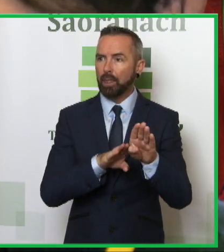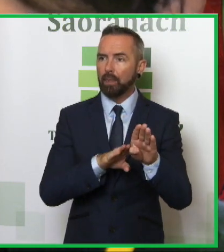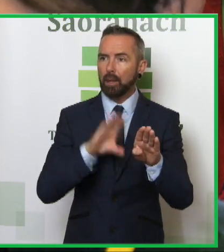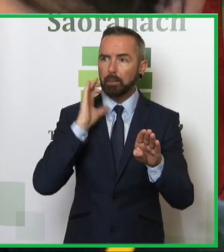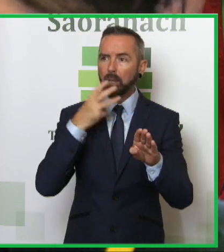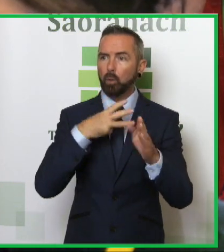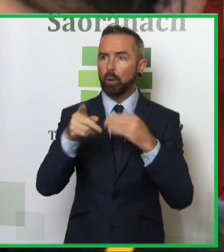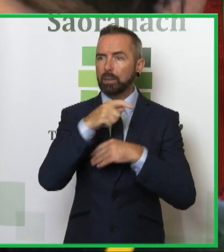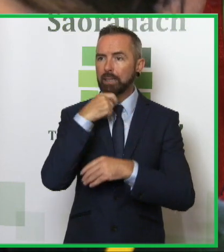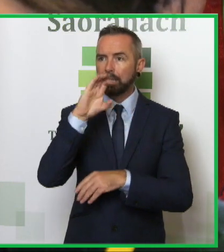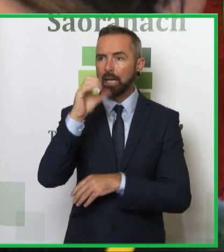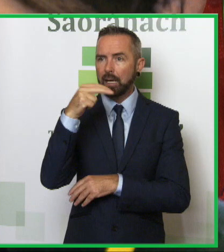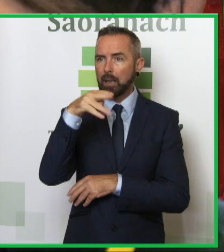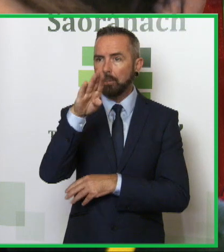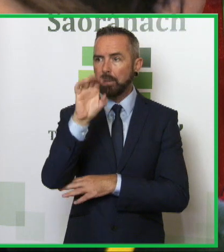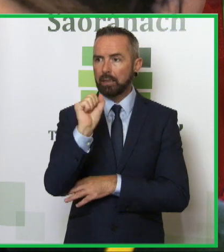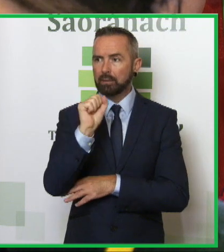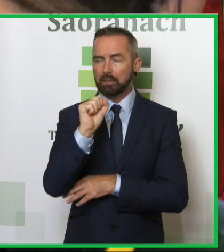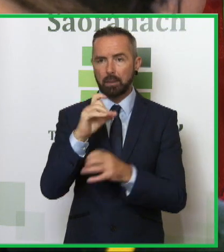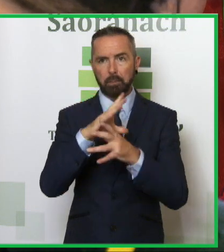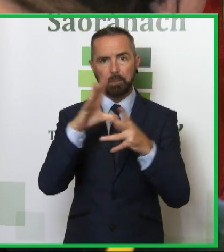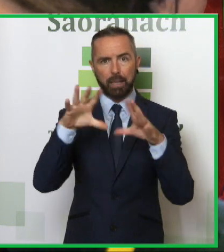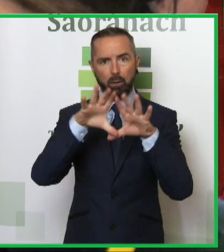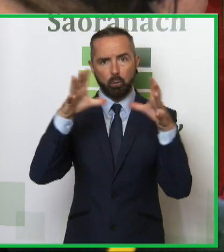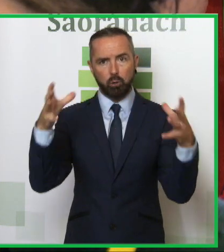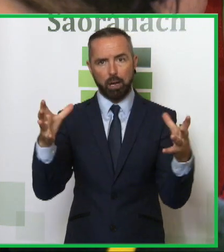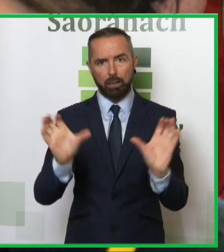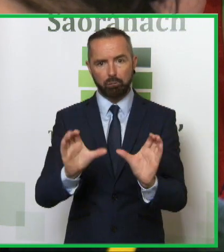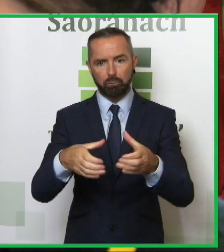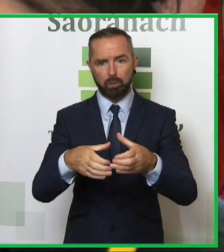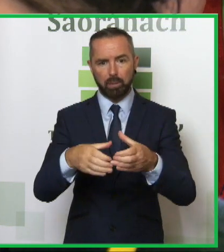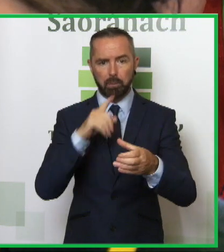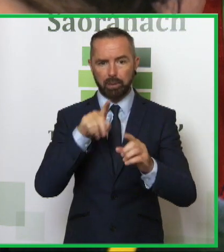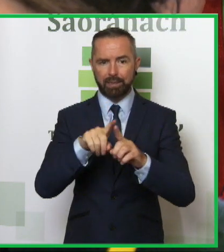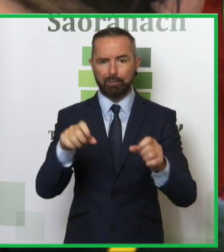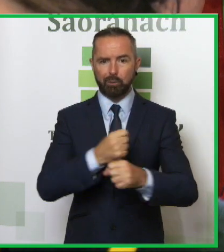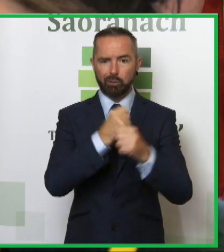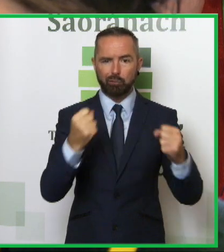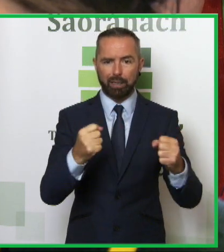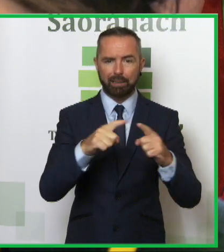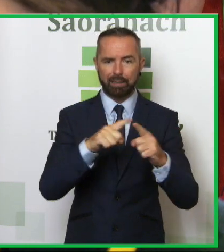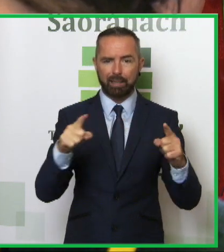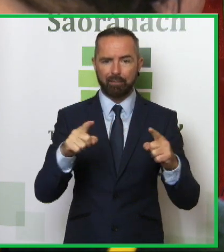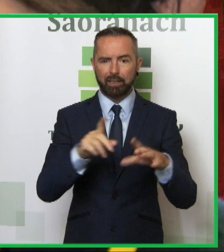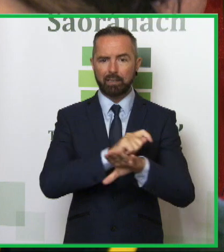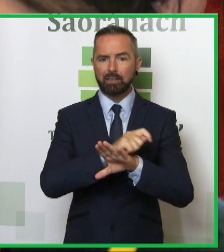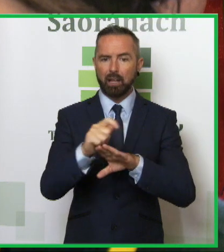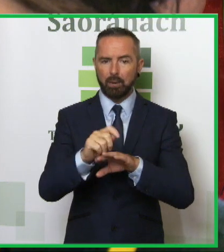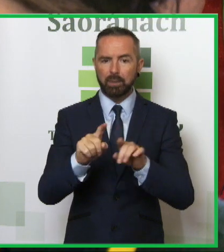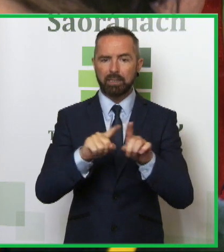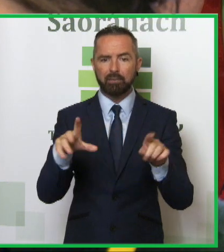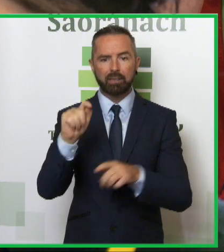when we say cannabis, that's quite a large umbrella group, but that also has different strengths, different strains,